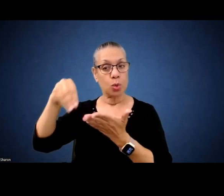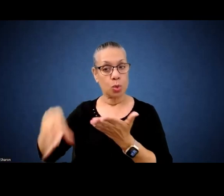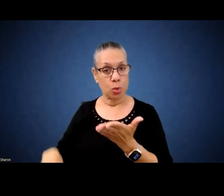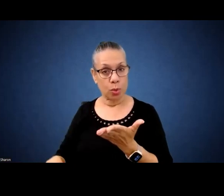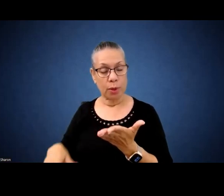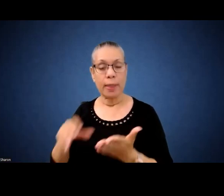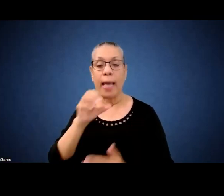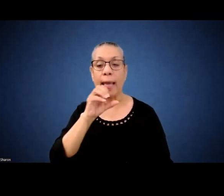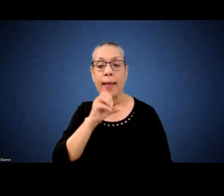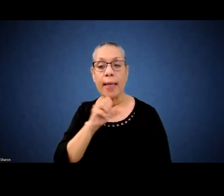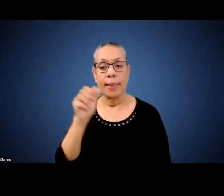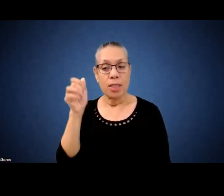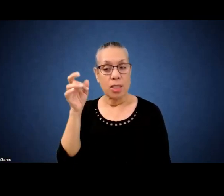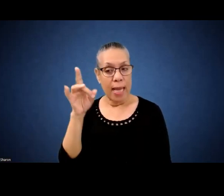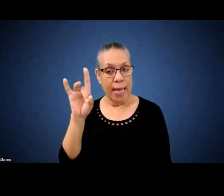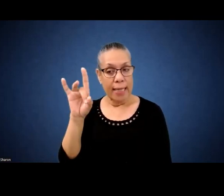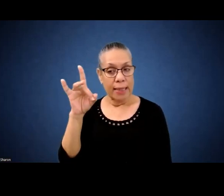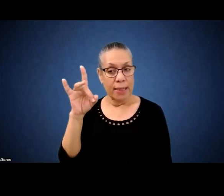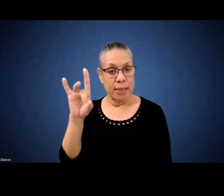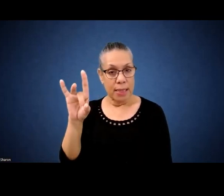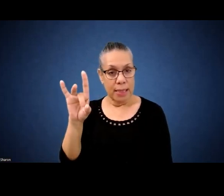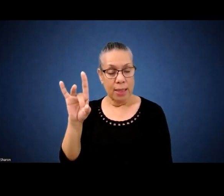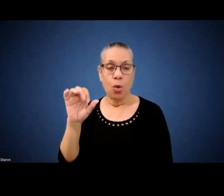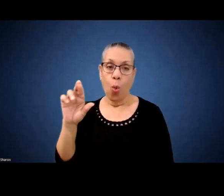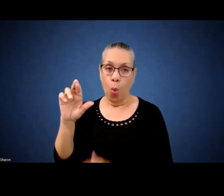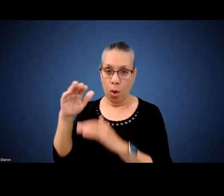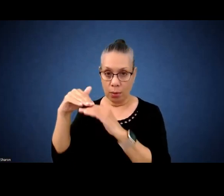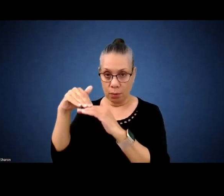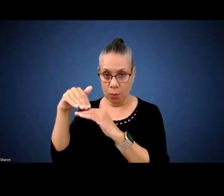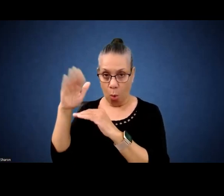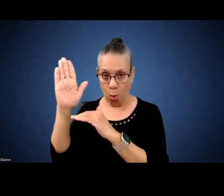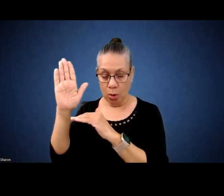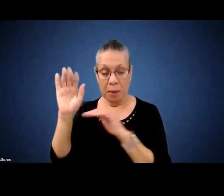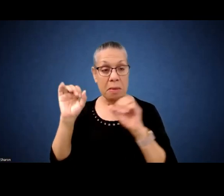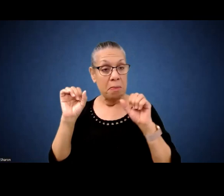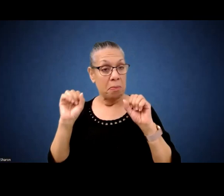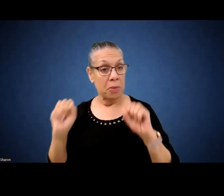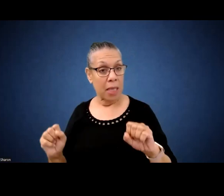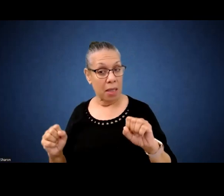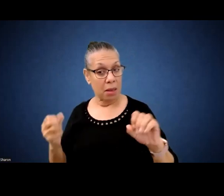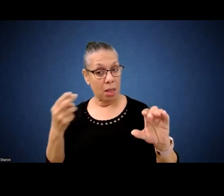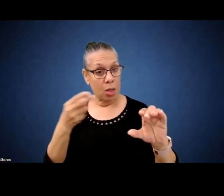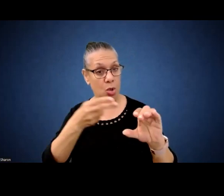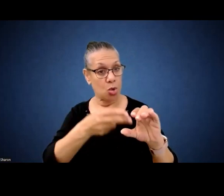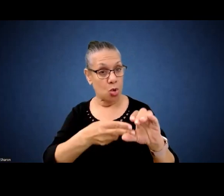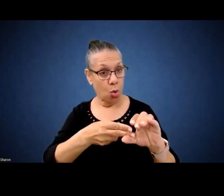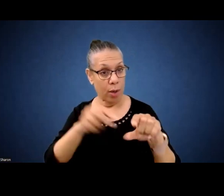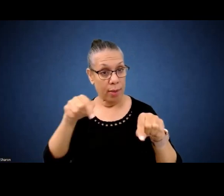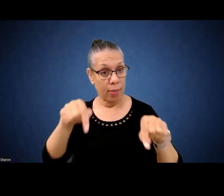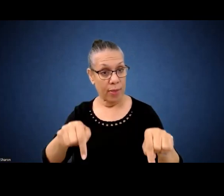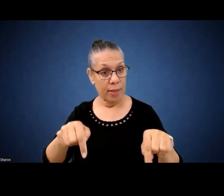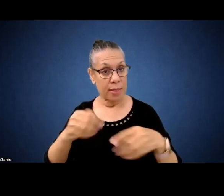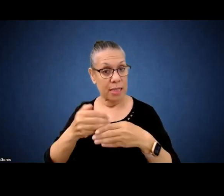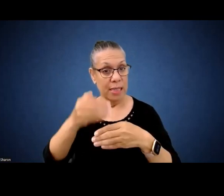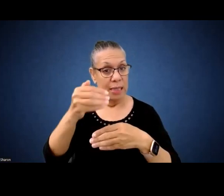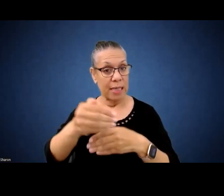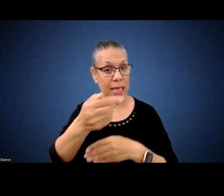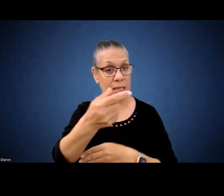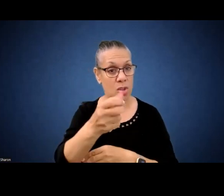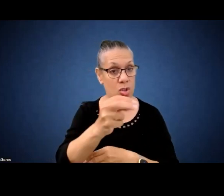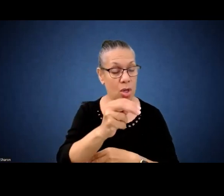is 18 years old and older, can they enroll in Next Gen, or would they be better served